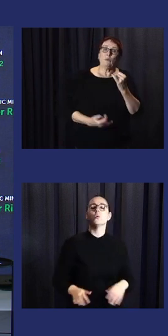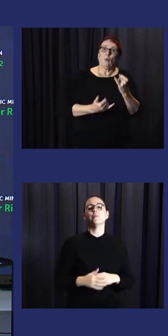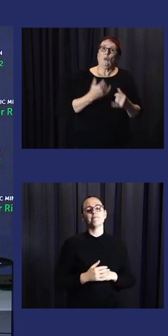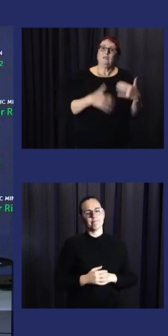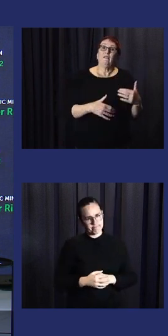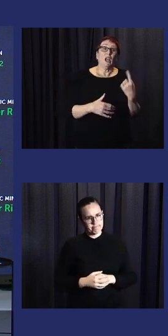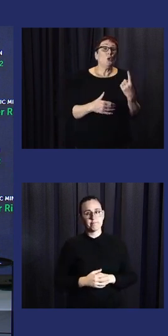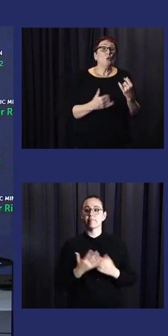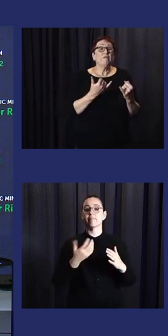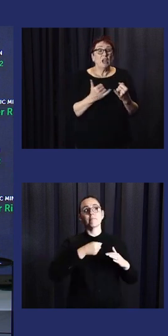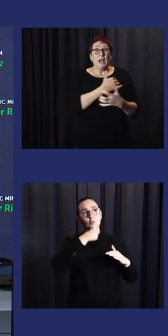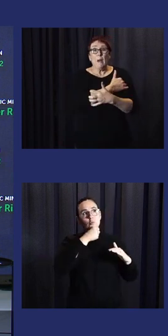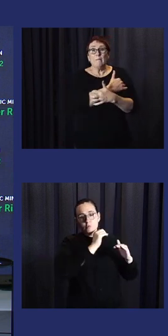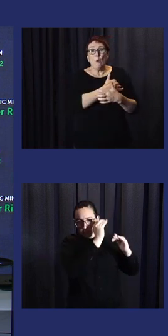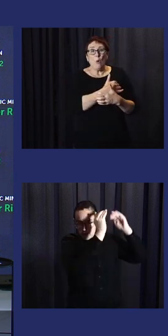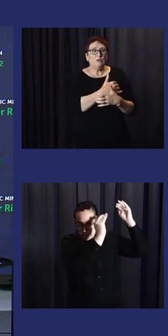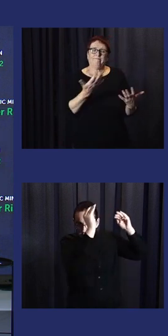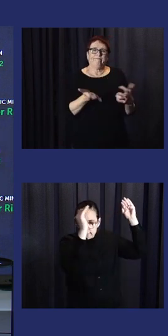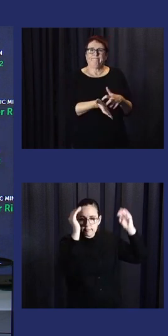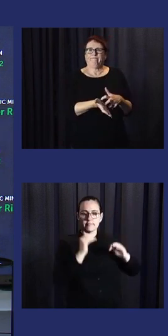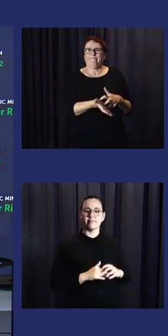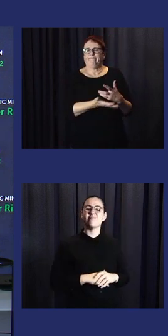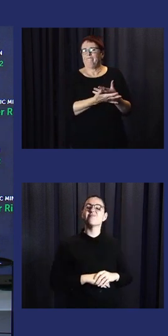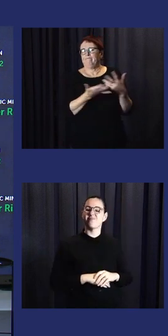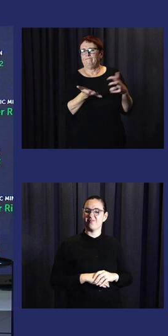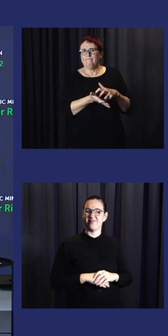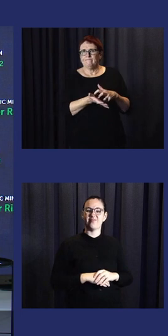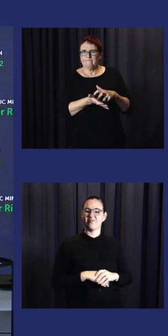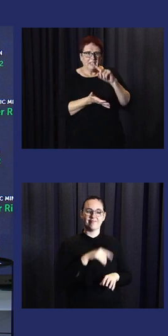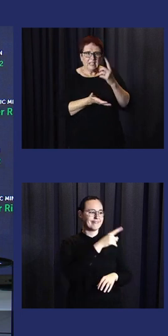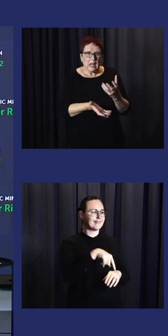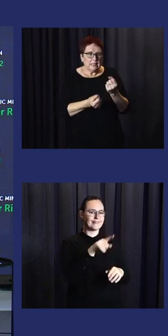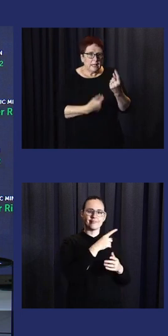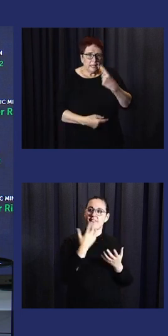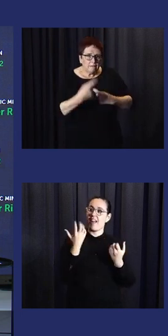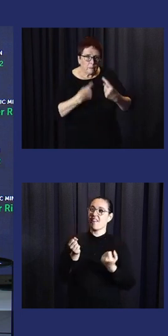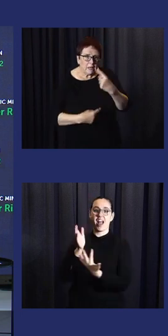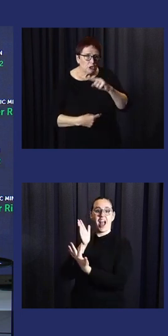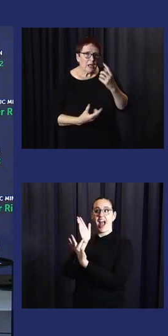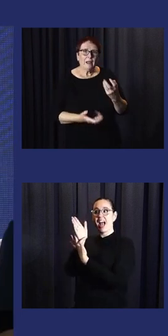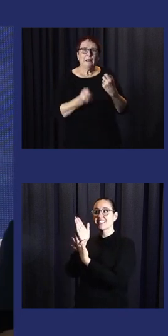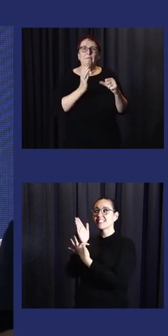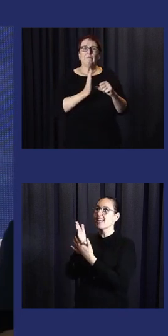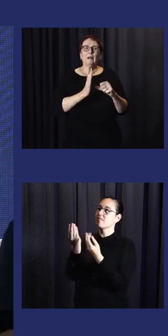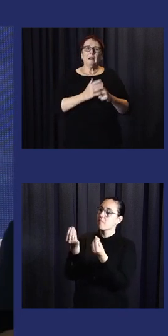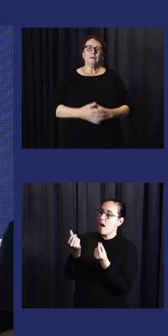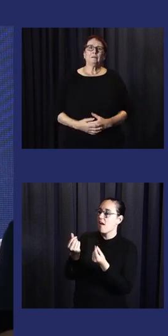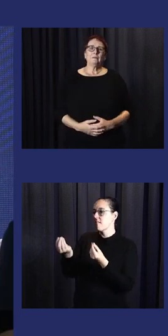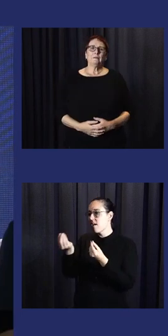poorest. They have less access to resources and opportunities. And no